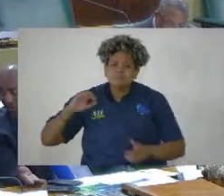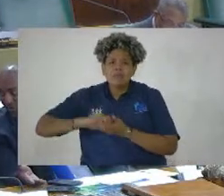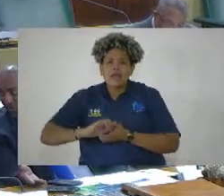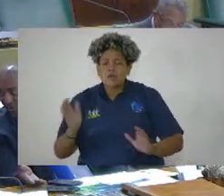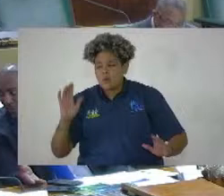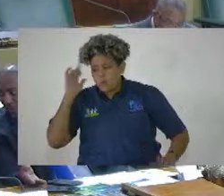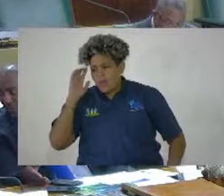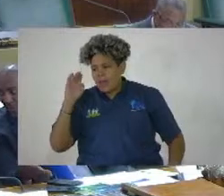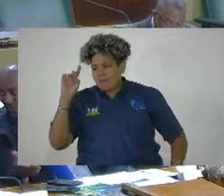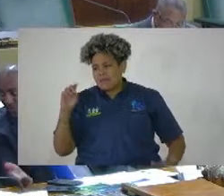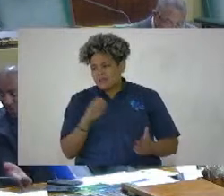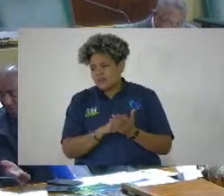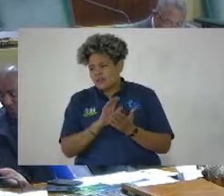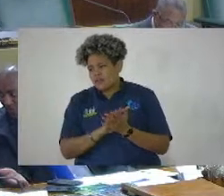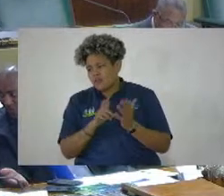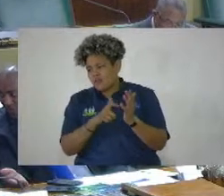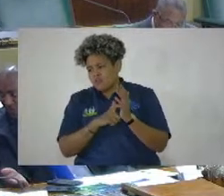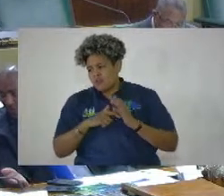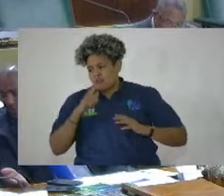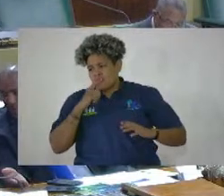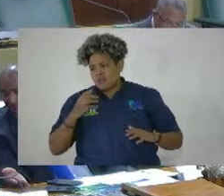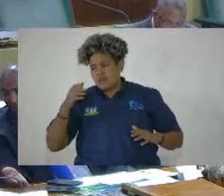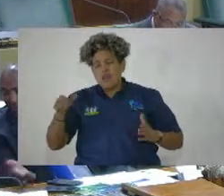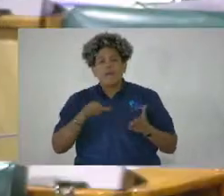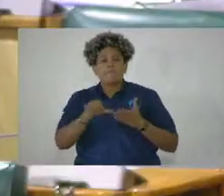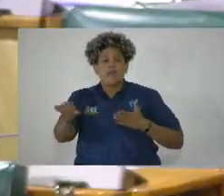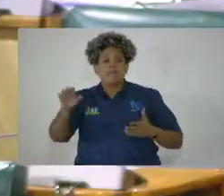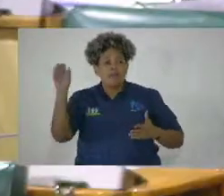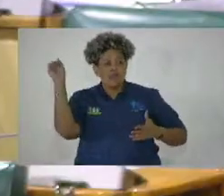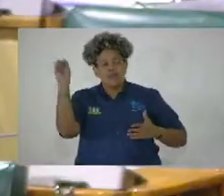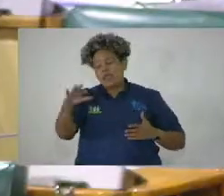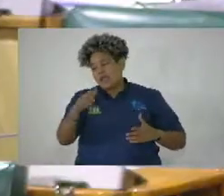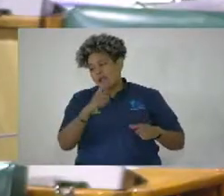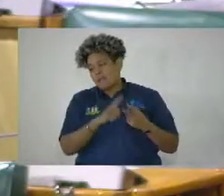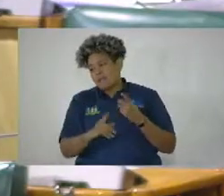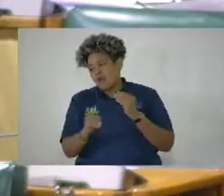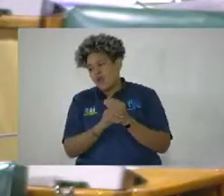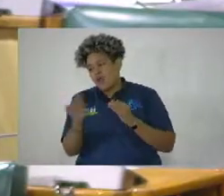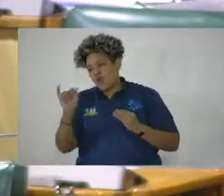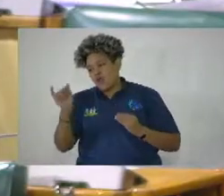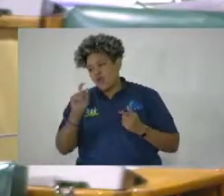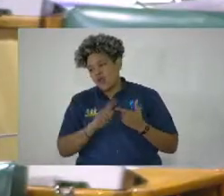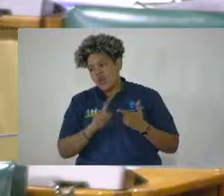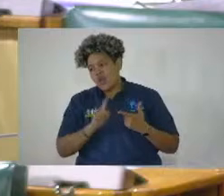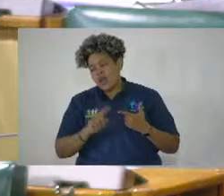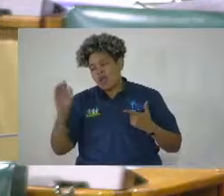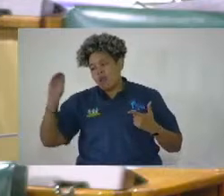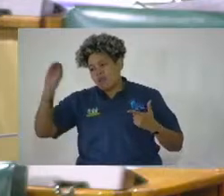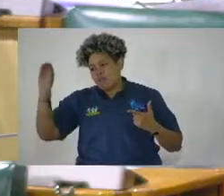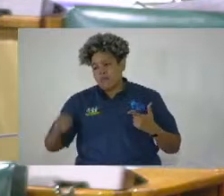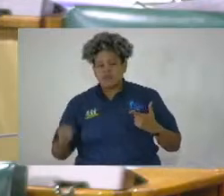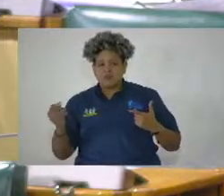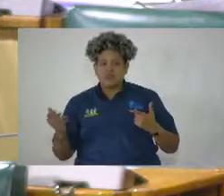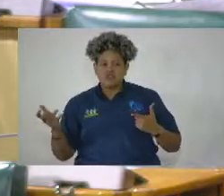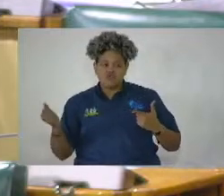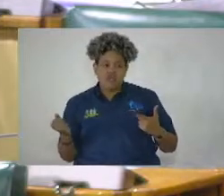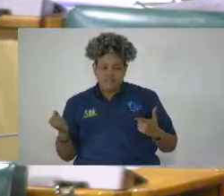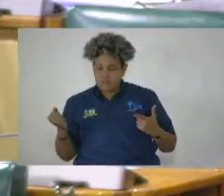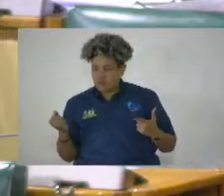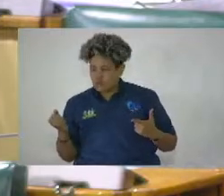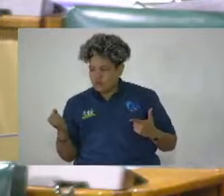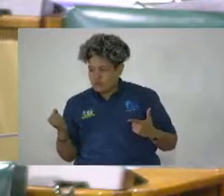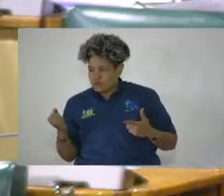bid documents required an upfront payment as well as a percentage of revenues.